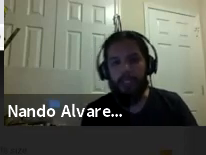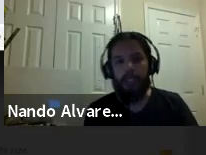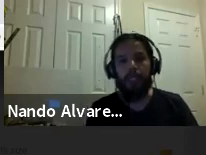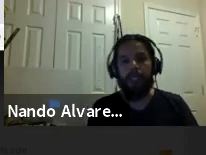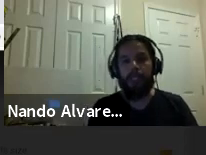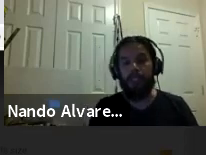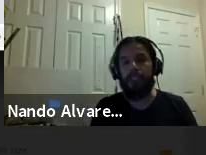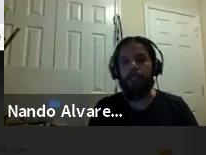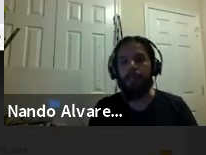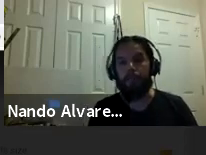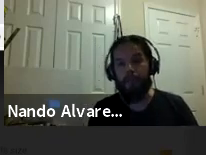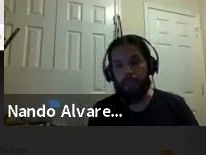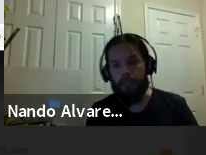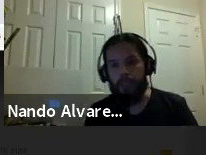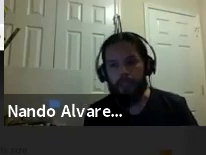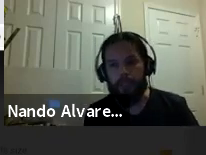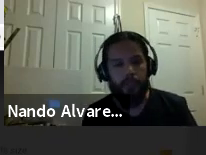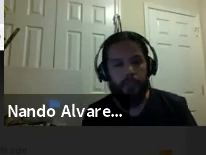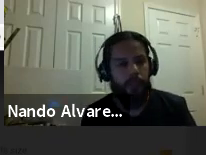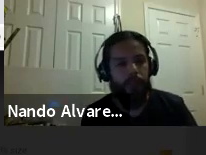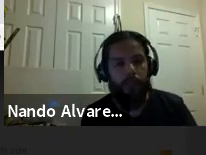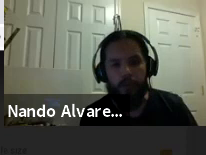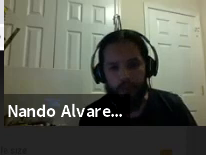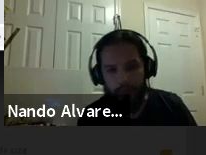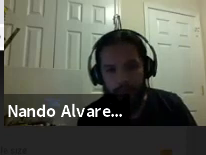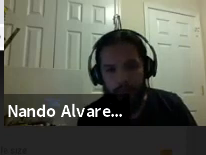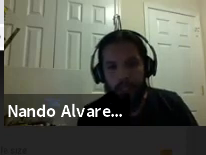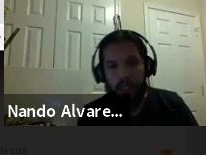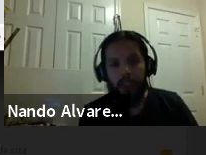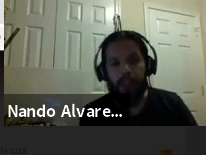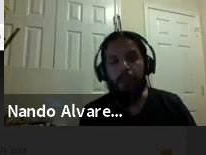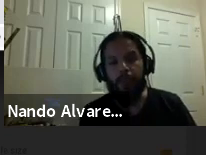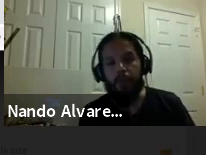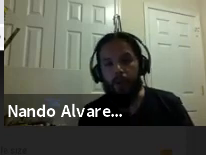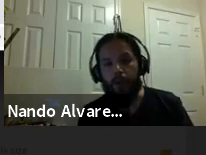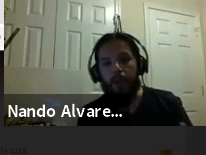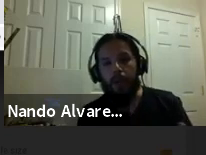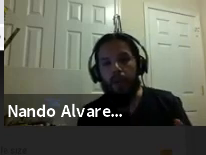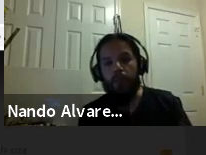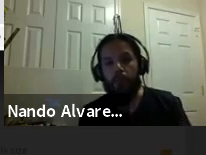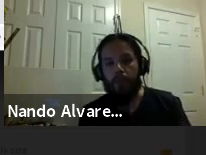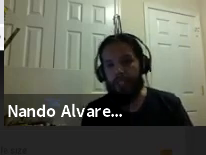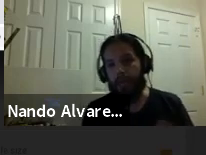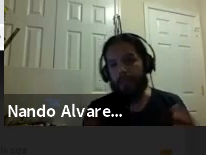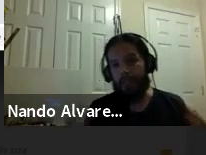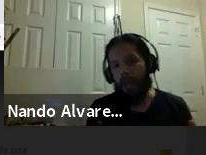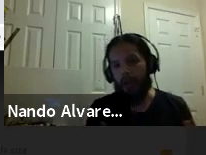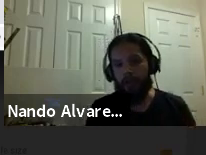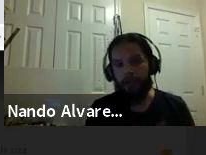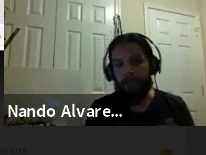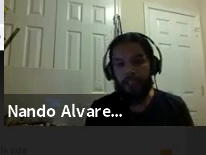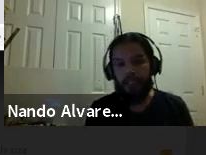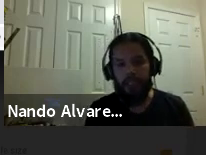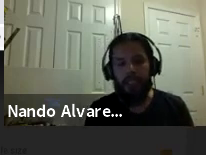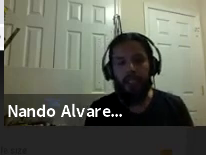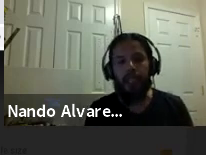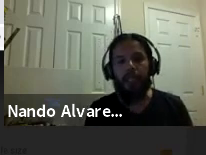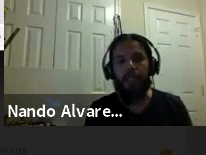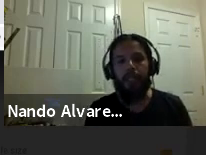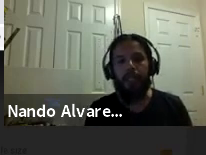printing his pictures, his photographs, some of them around what is happening now around the